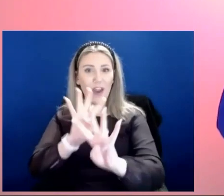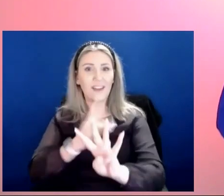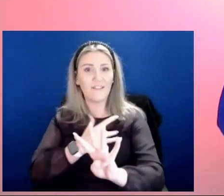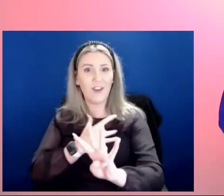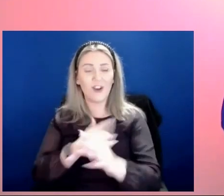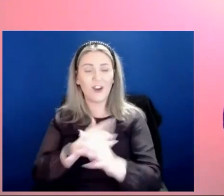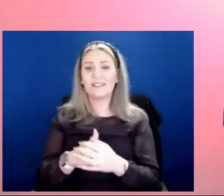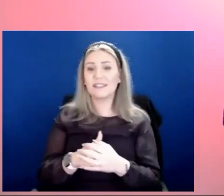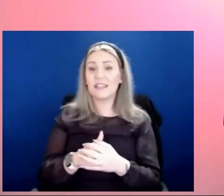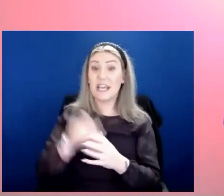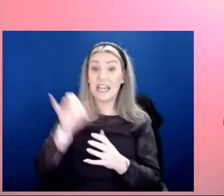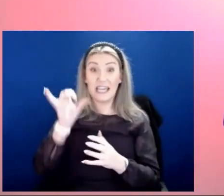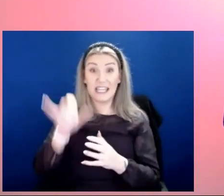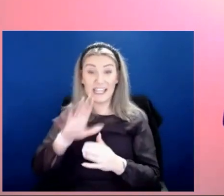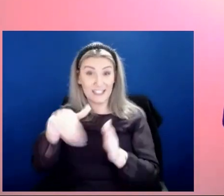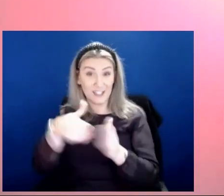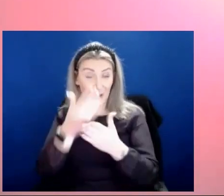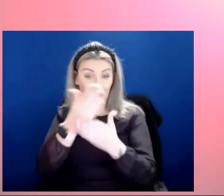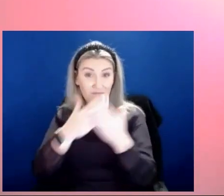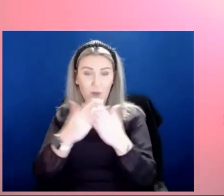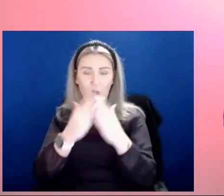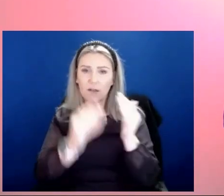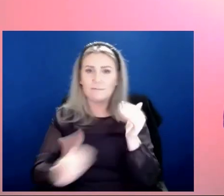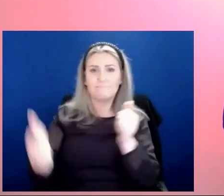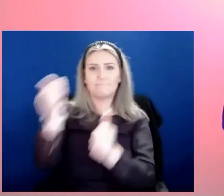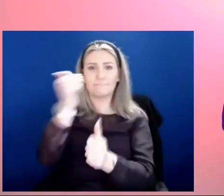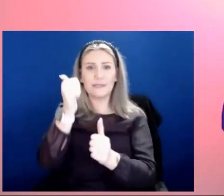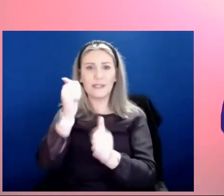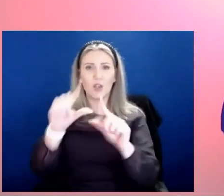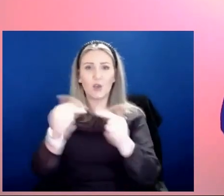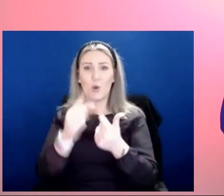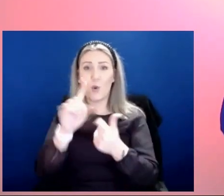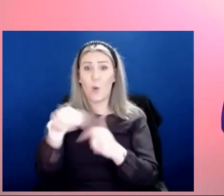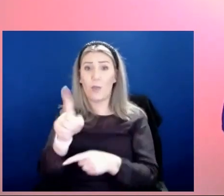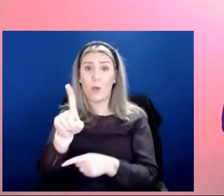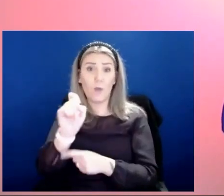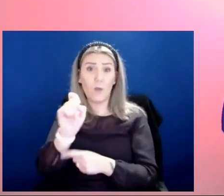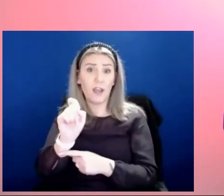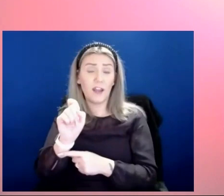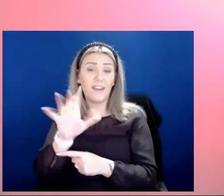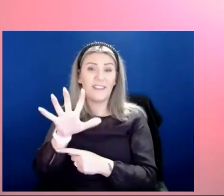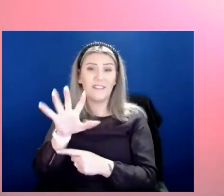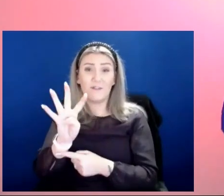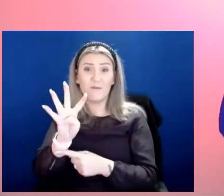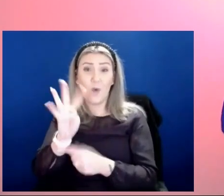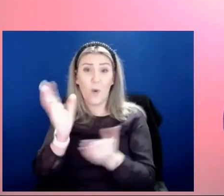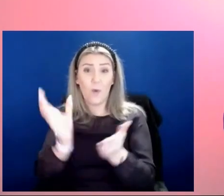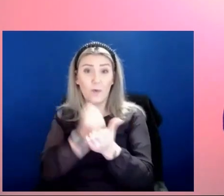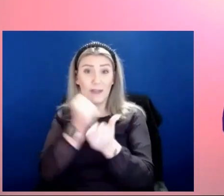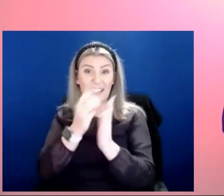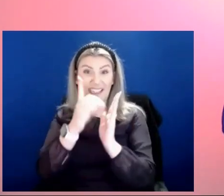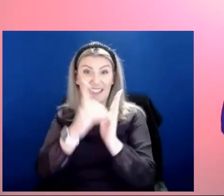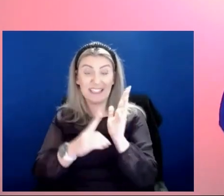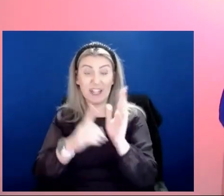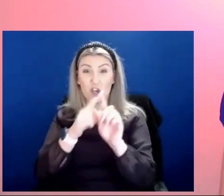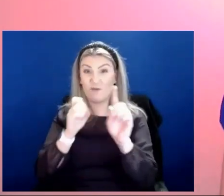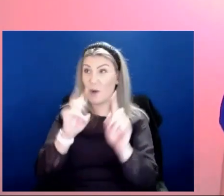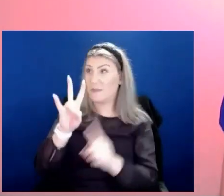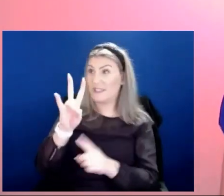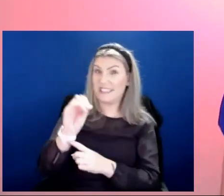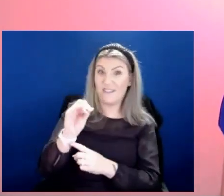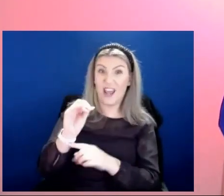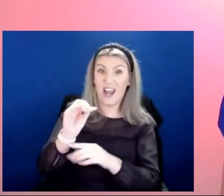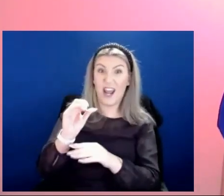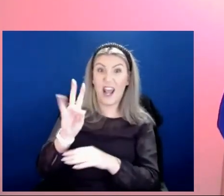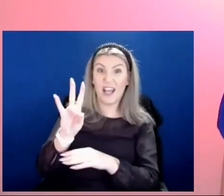is all part of an elite group because there are only 154 winning designs out of 700 submissions. 4 of